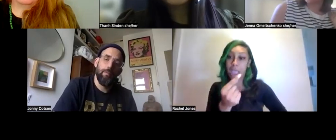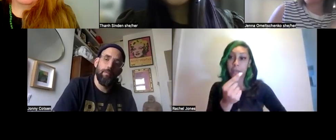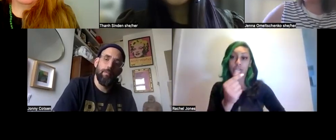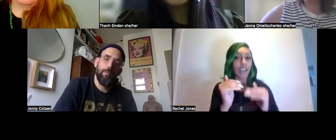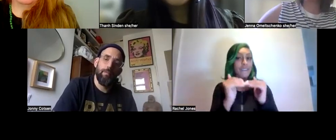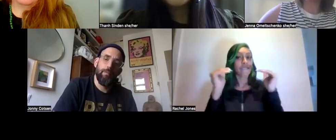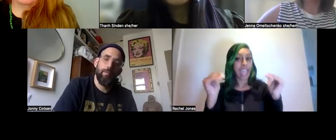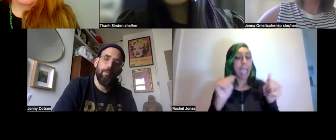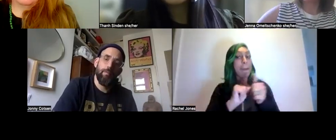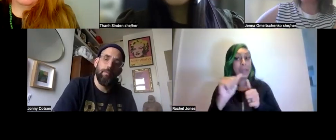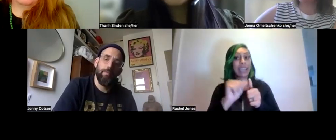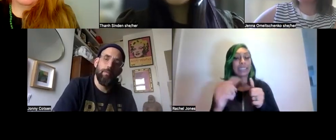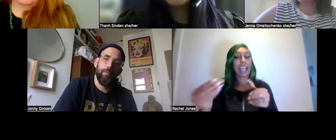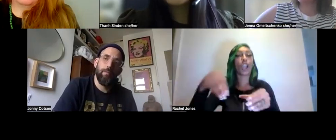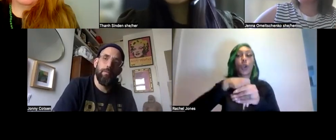inclusion for